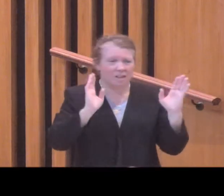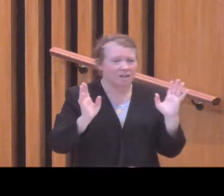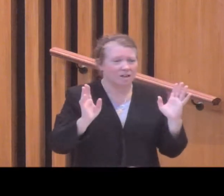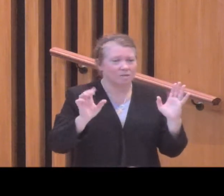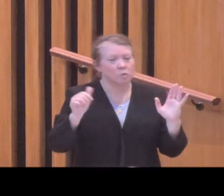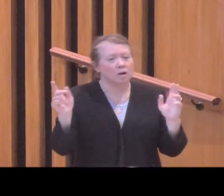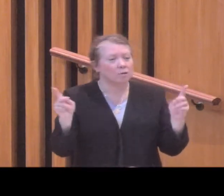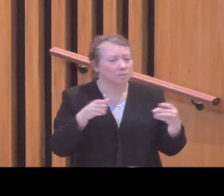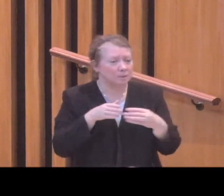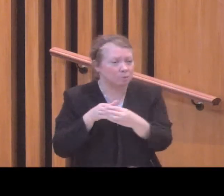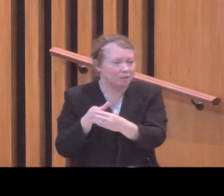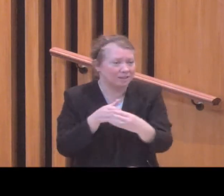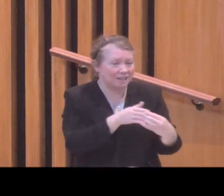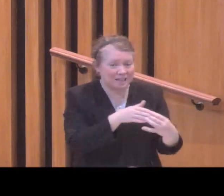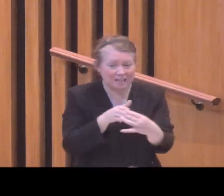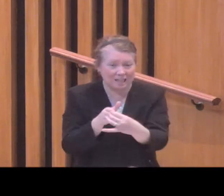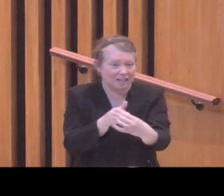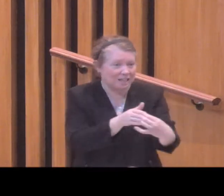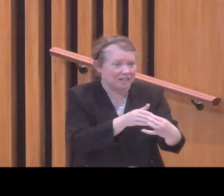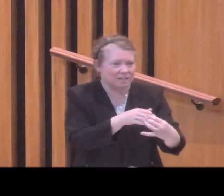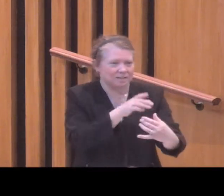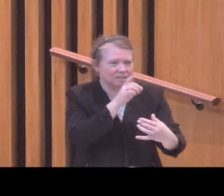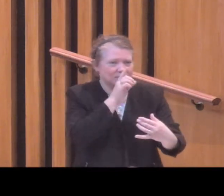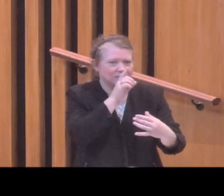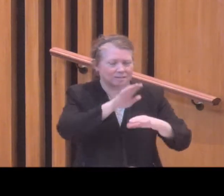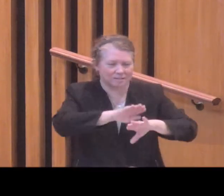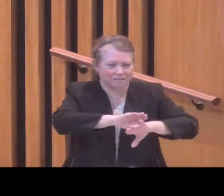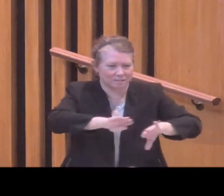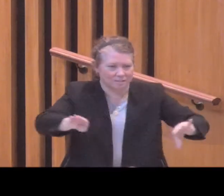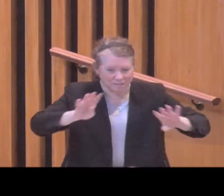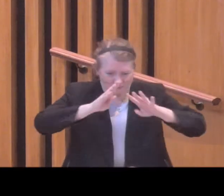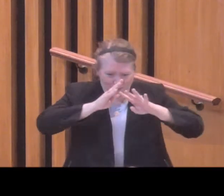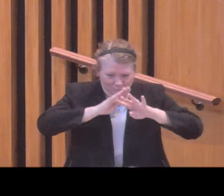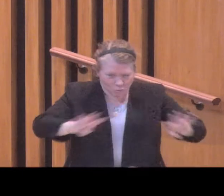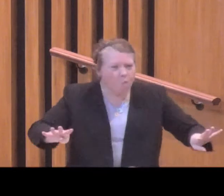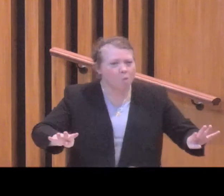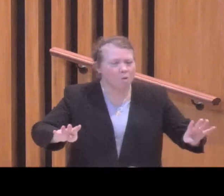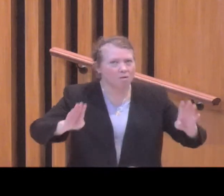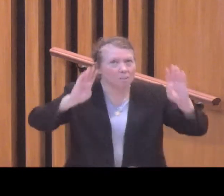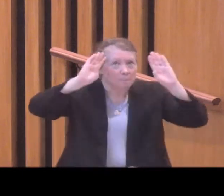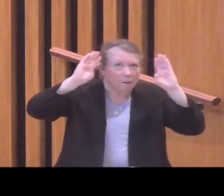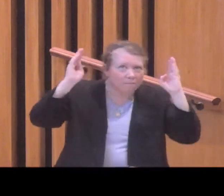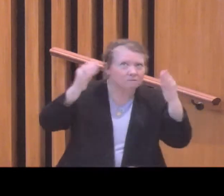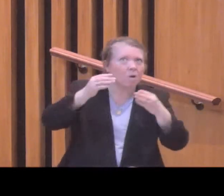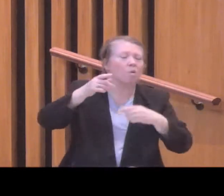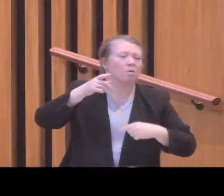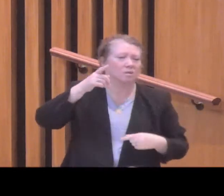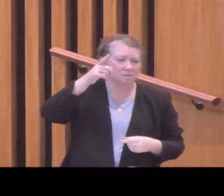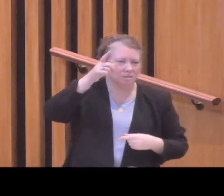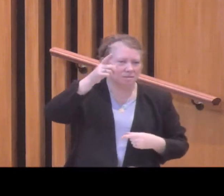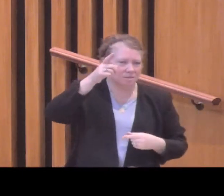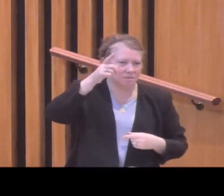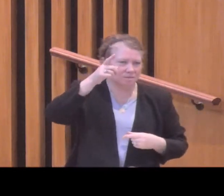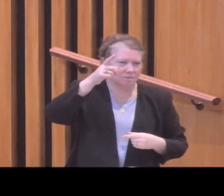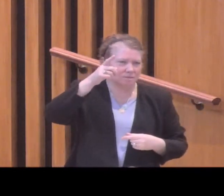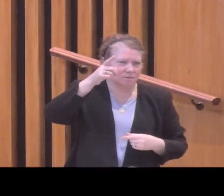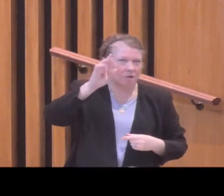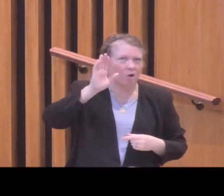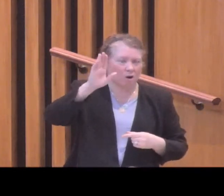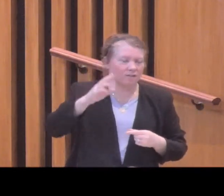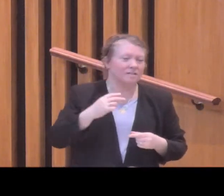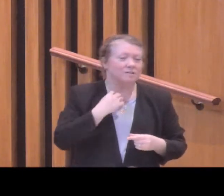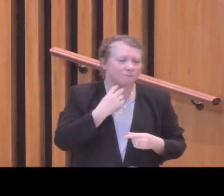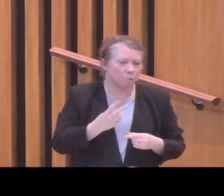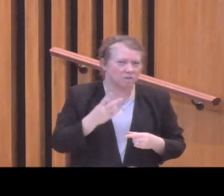us astray, lead us from following the path to the kingdom. We gather to